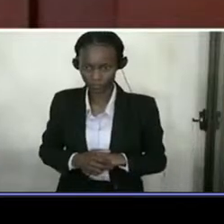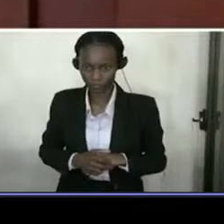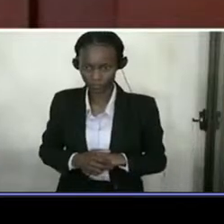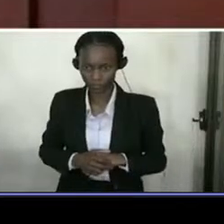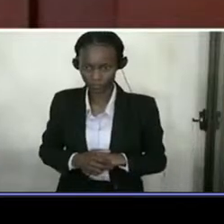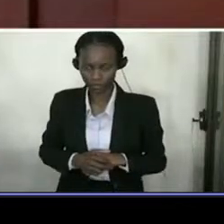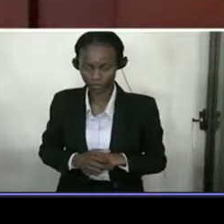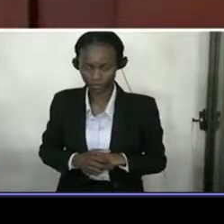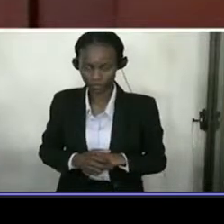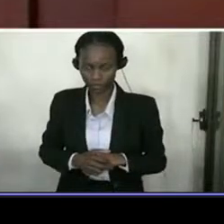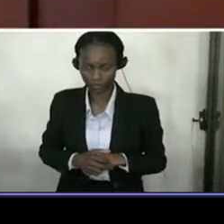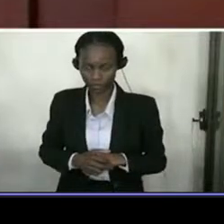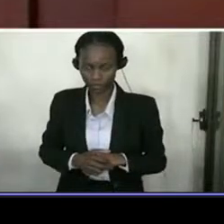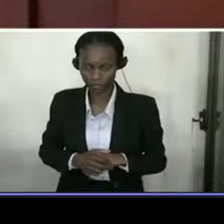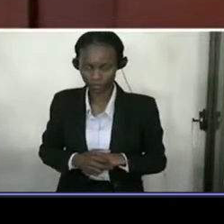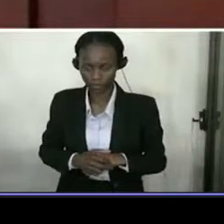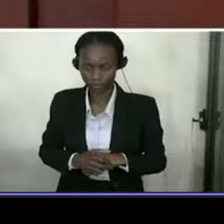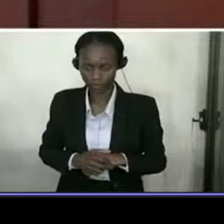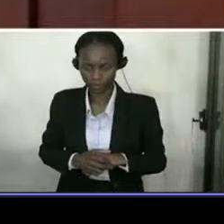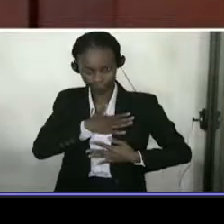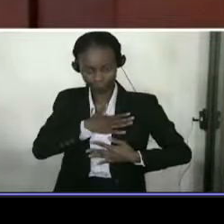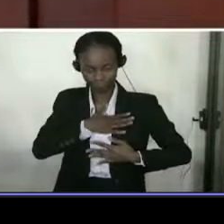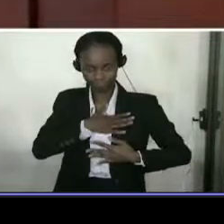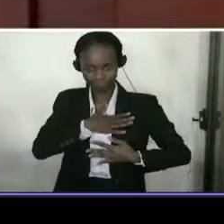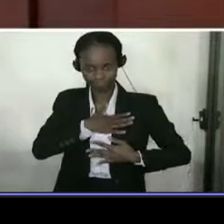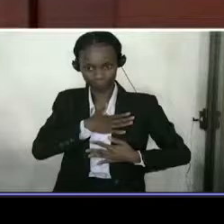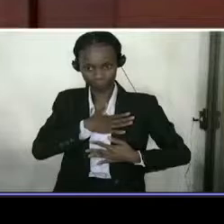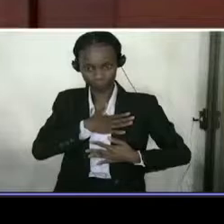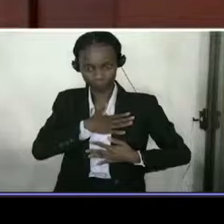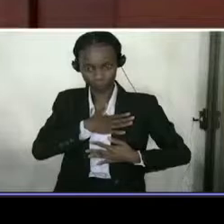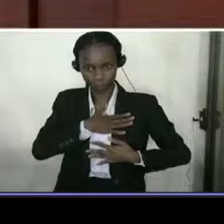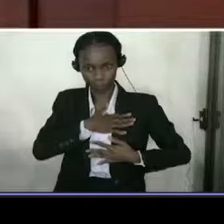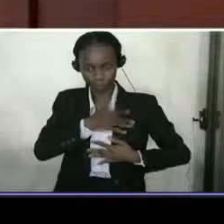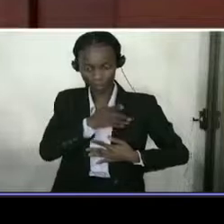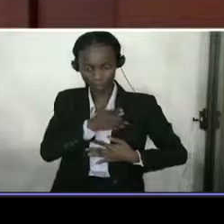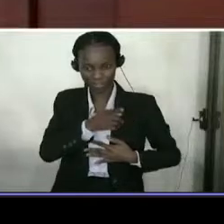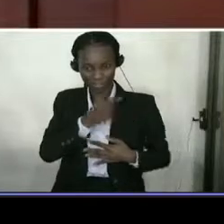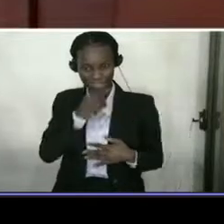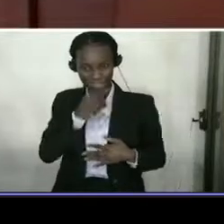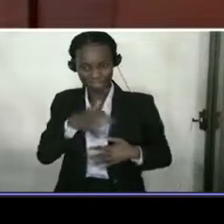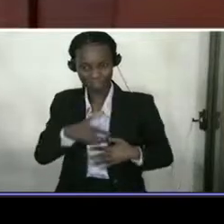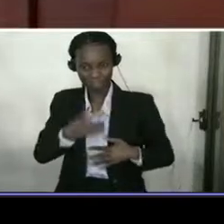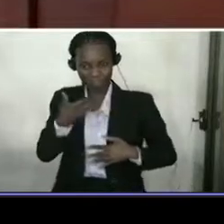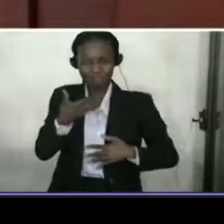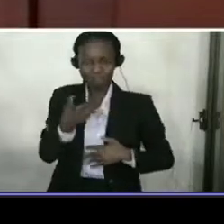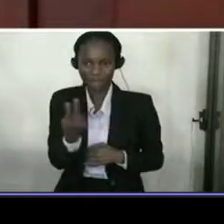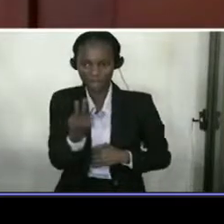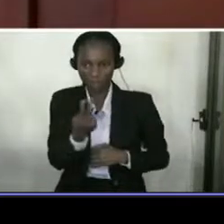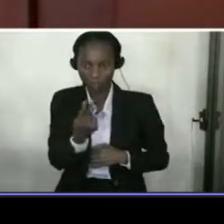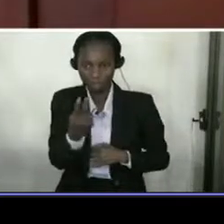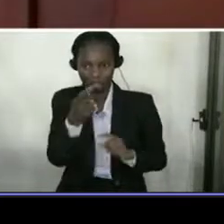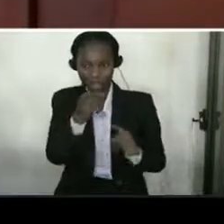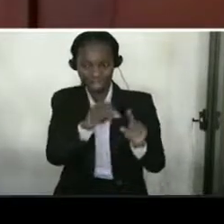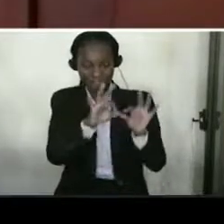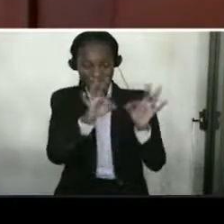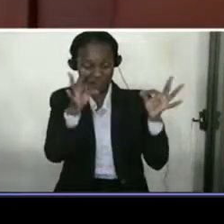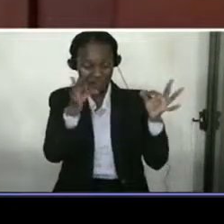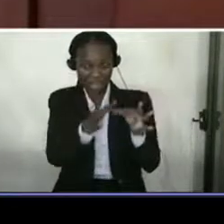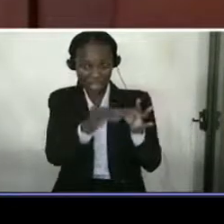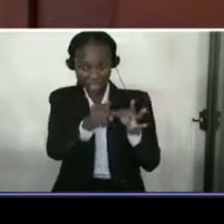sehle enzansi nesifundazwe. Lapho kubulawe ngesihluku amahlumela ethu, sithi ududu emndenini yawo.